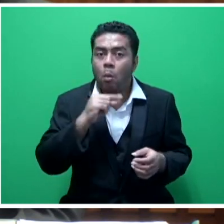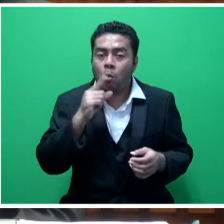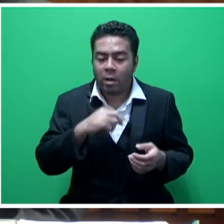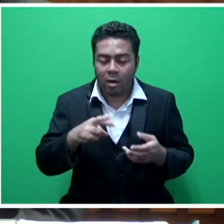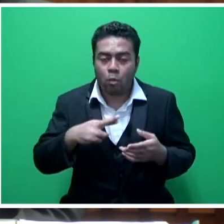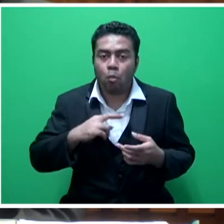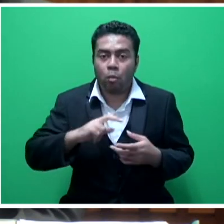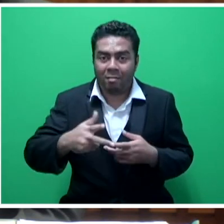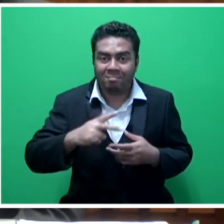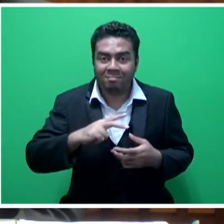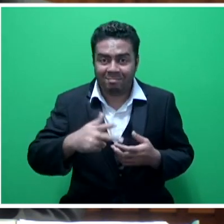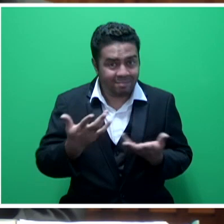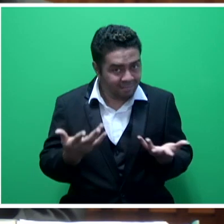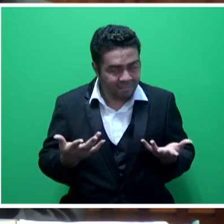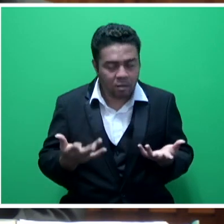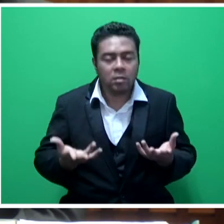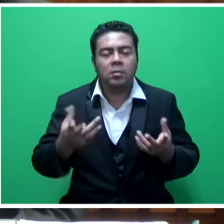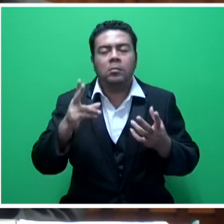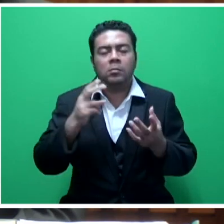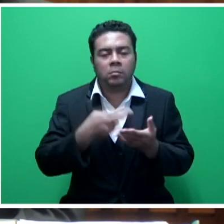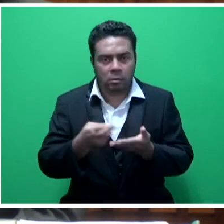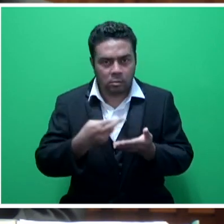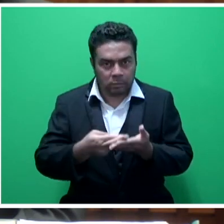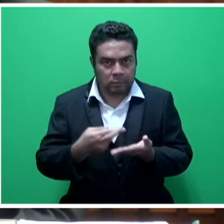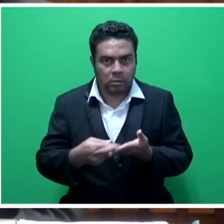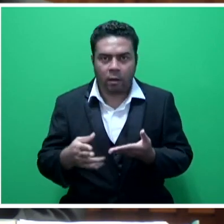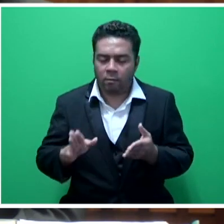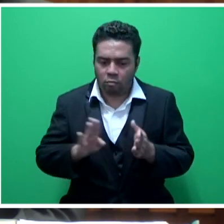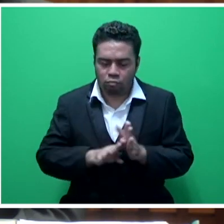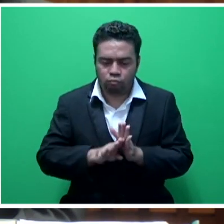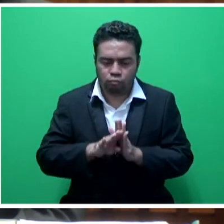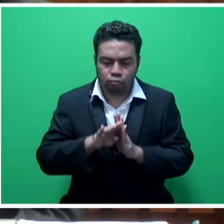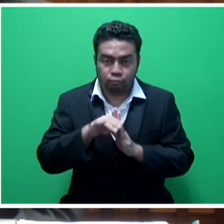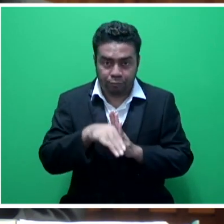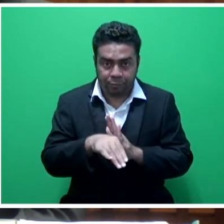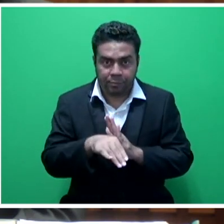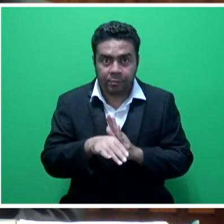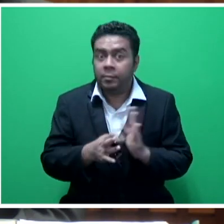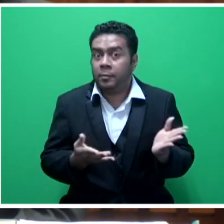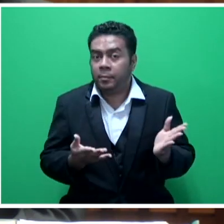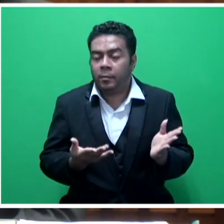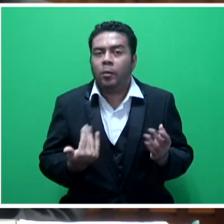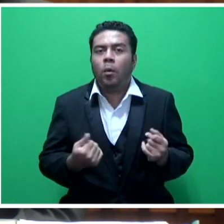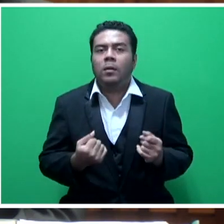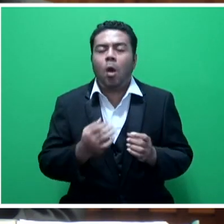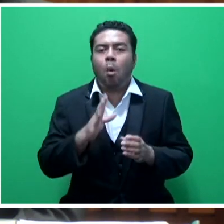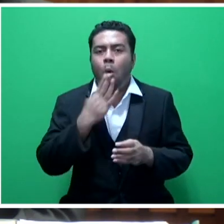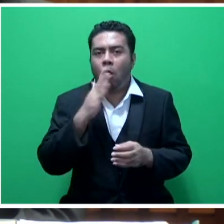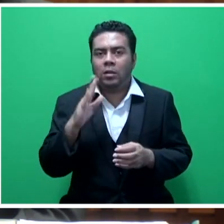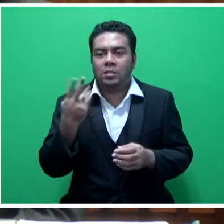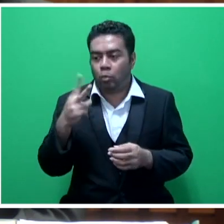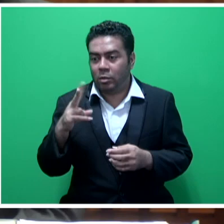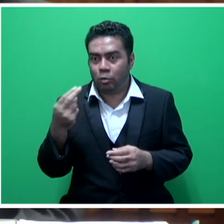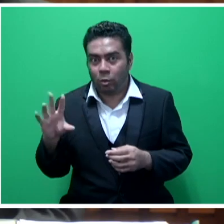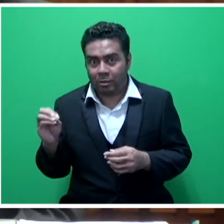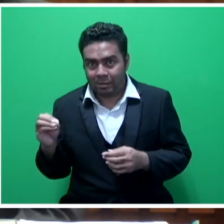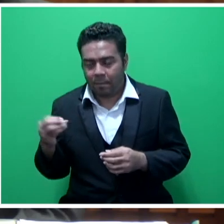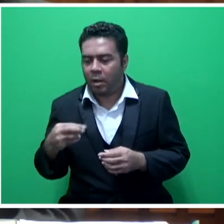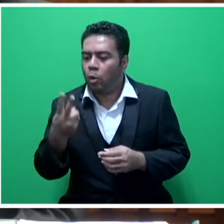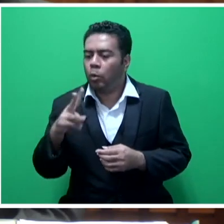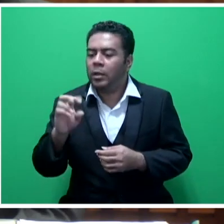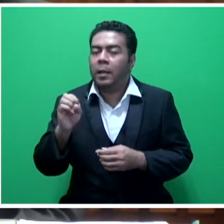payment deferrals, have progressively reduced the monthly recurring fixed costs by August 2020 to around Fijian $20